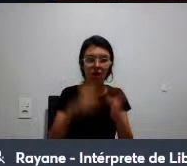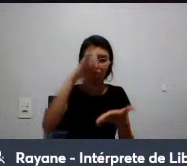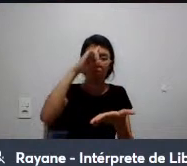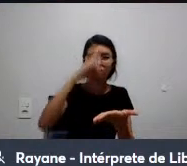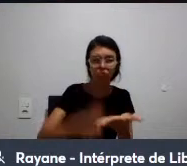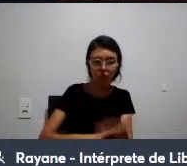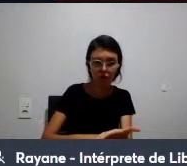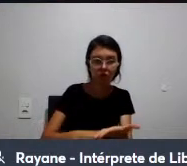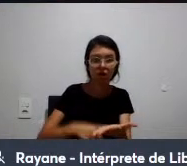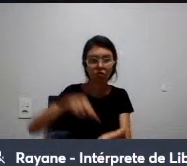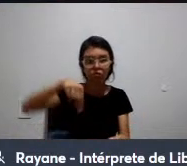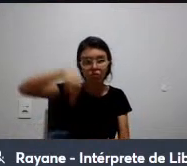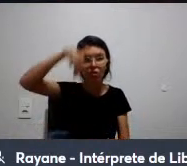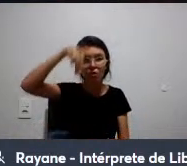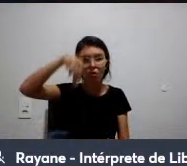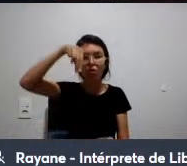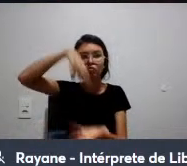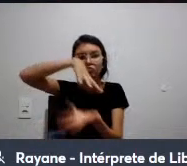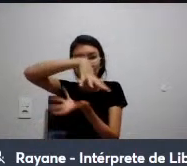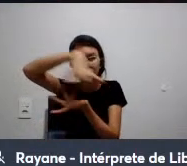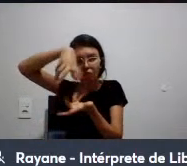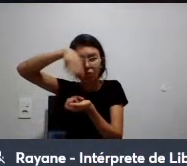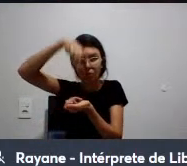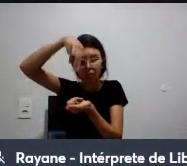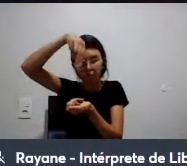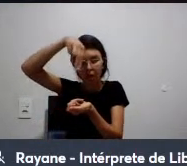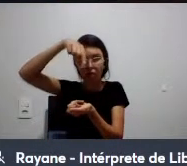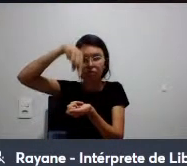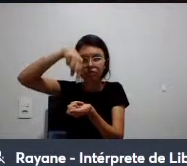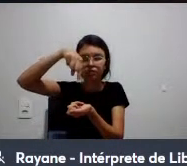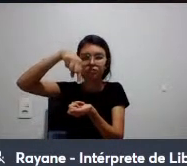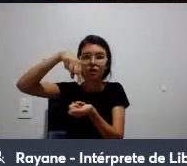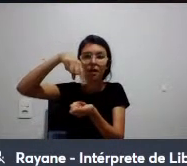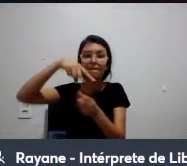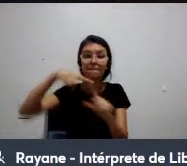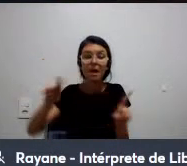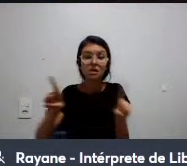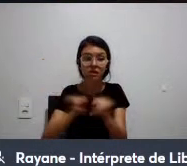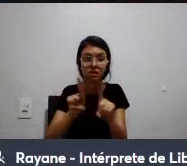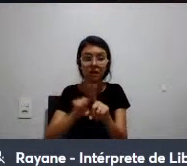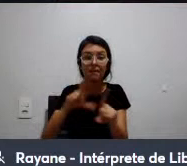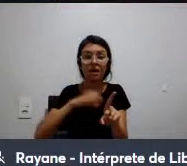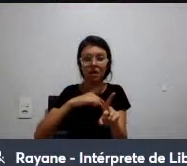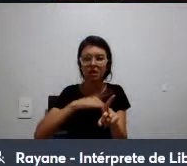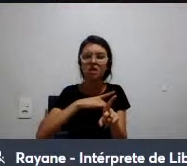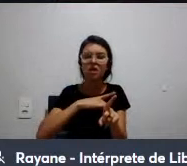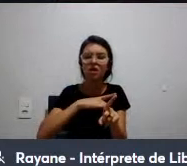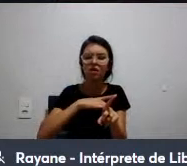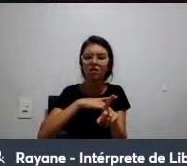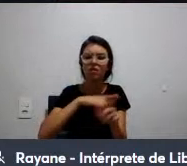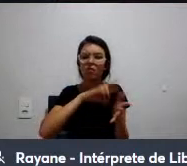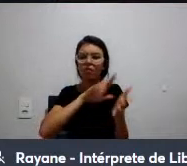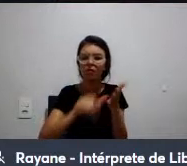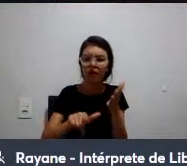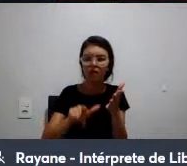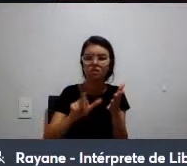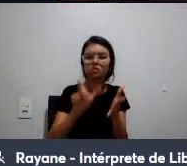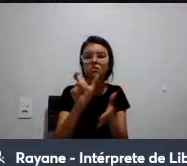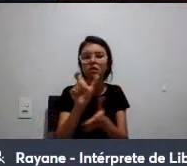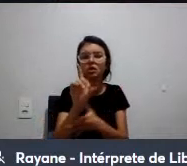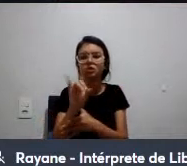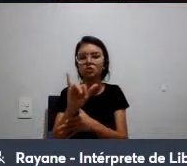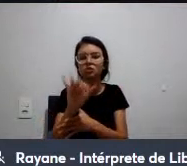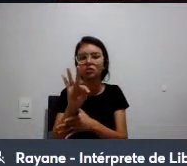norte global, muito embora conte com grandes quantidades de dados do sul global.